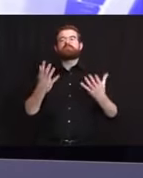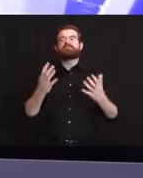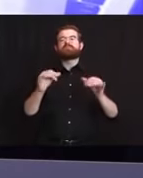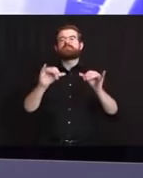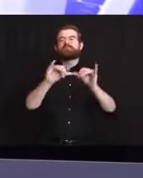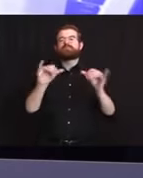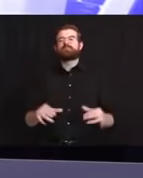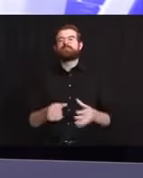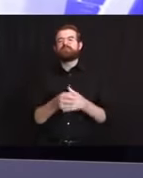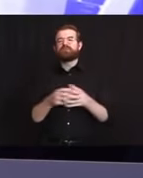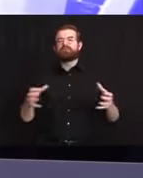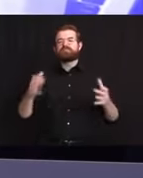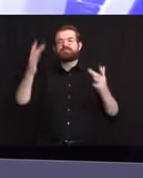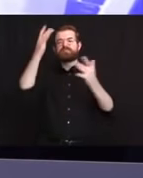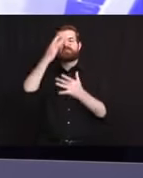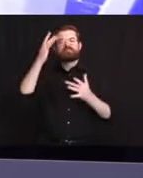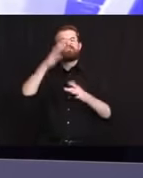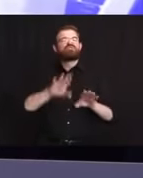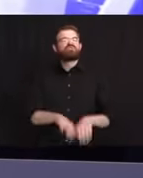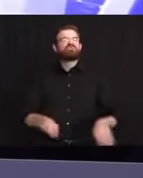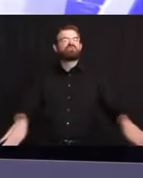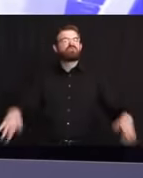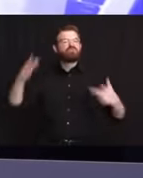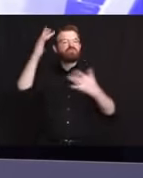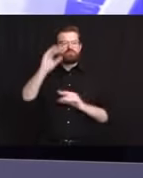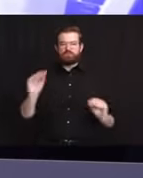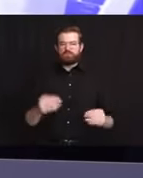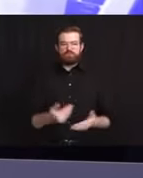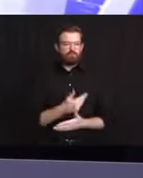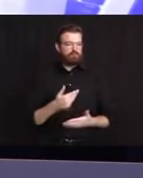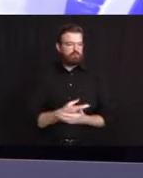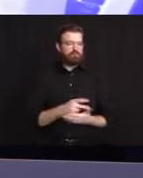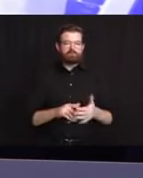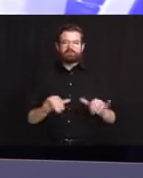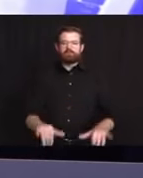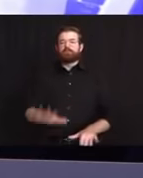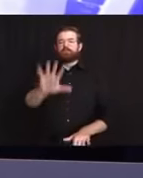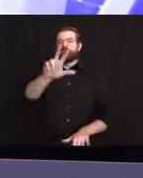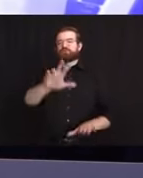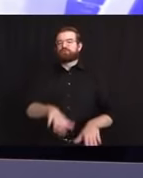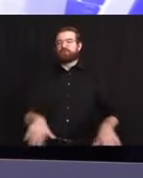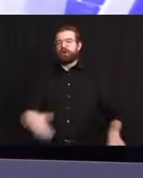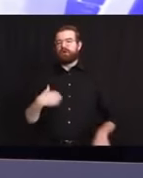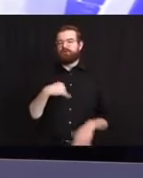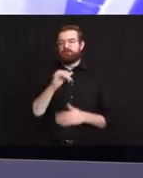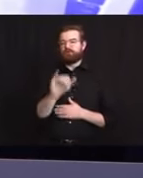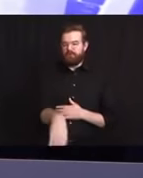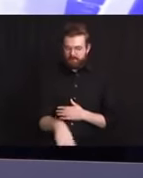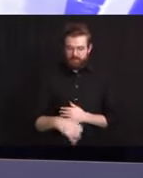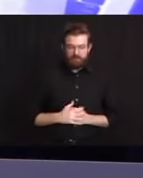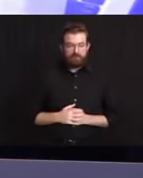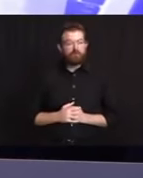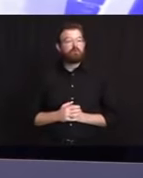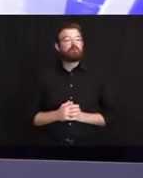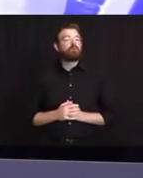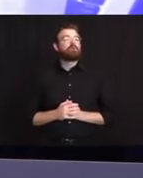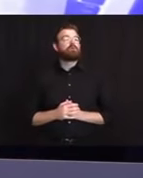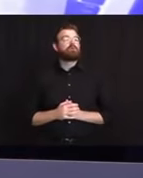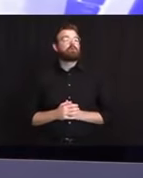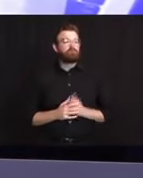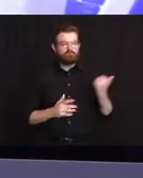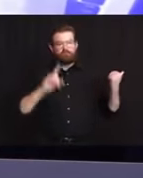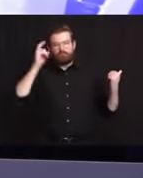children, so the total remains at 53. The governor reviewed the new cases and deaths reported